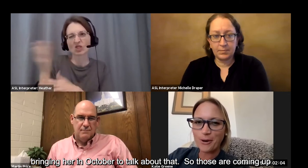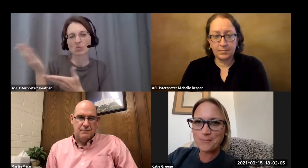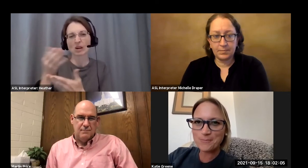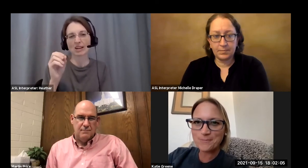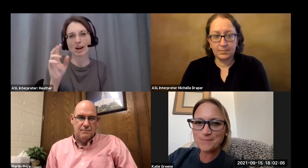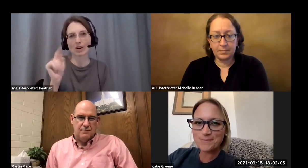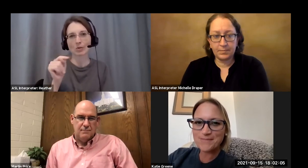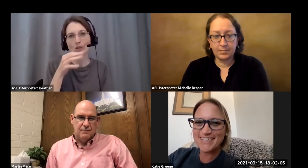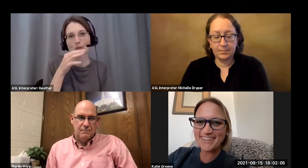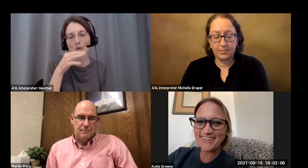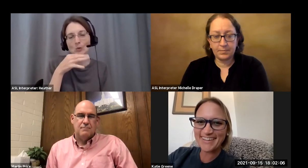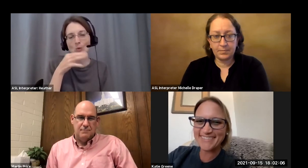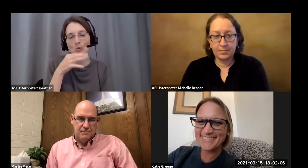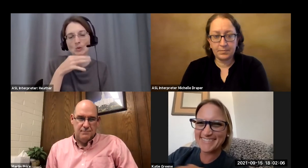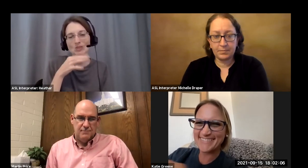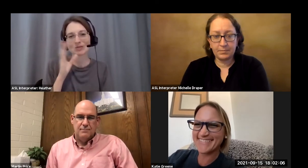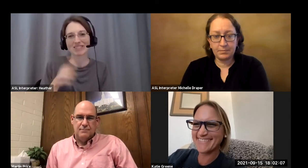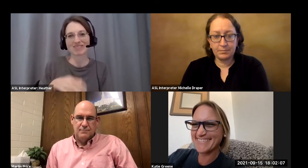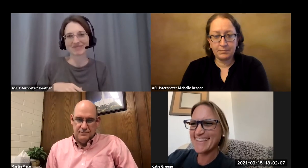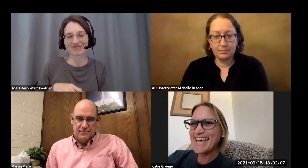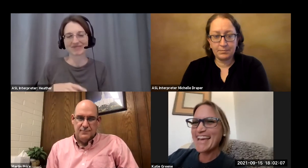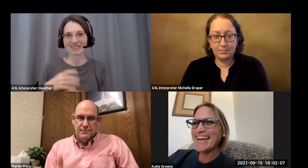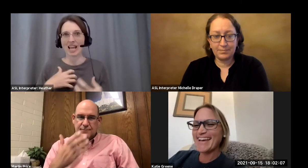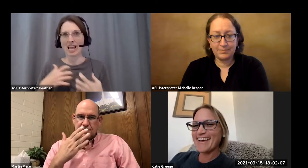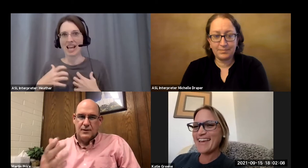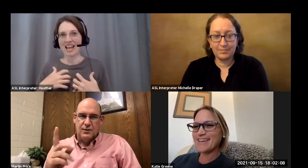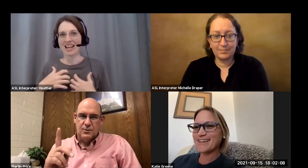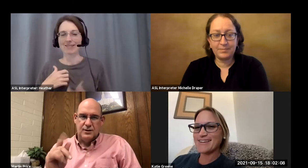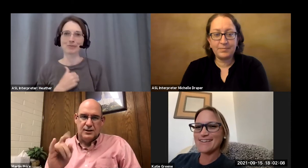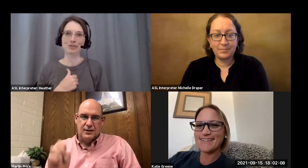our program. Sorry.